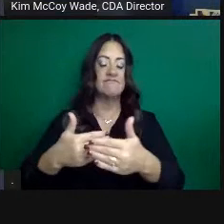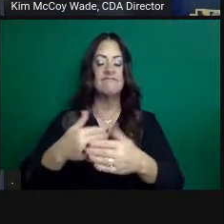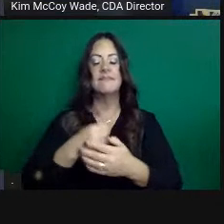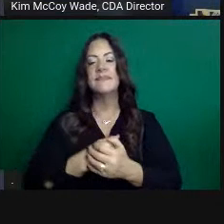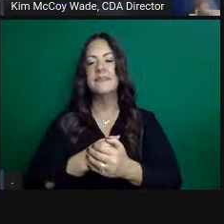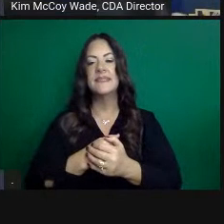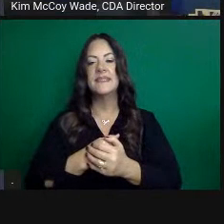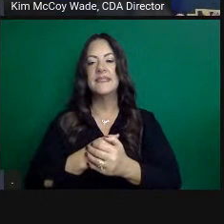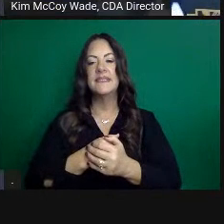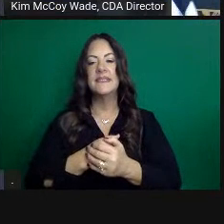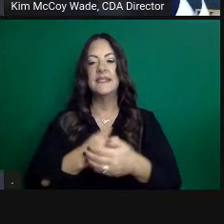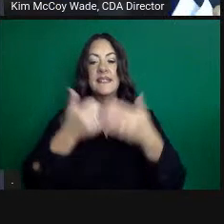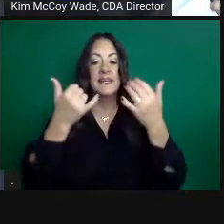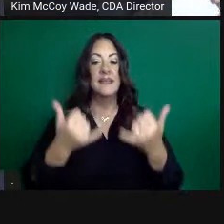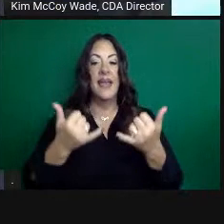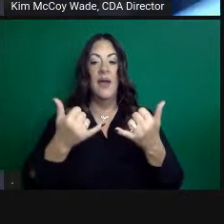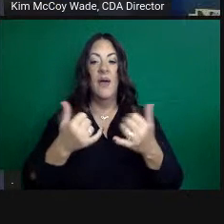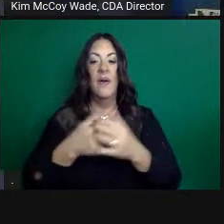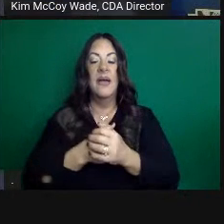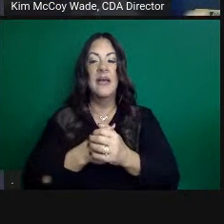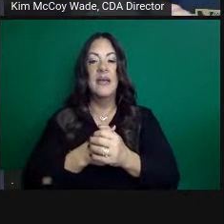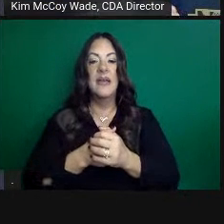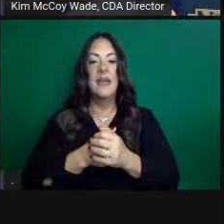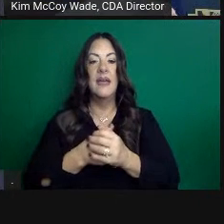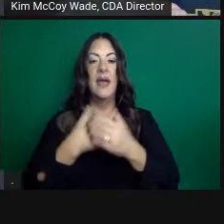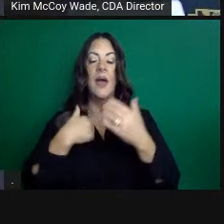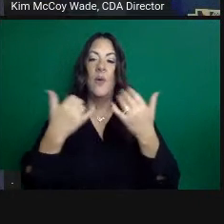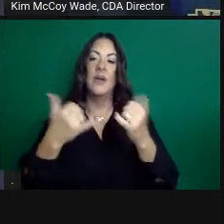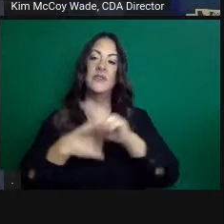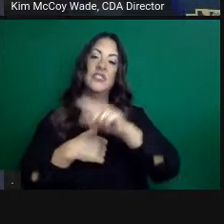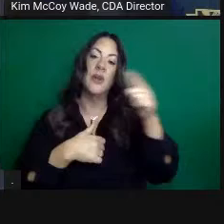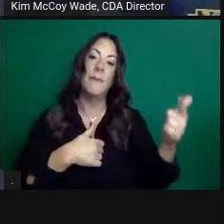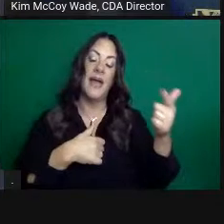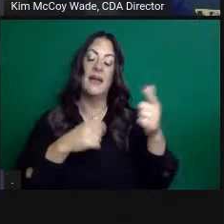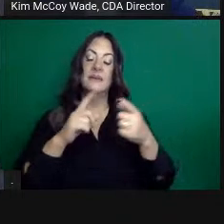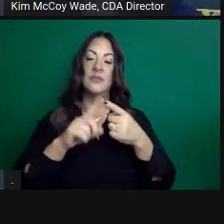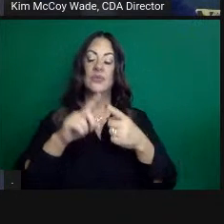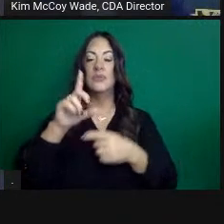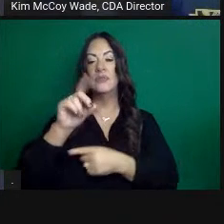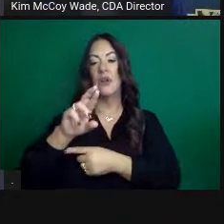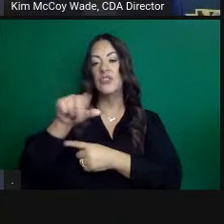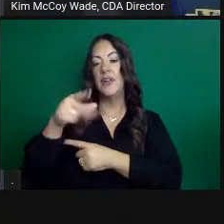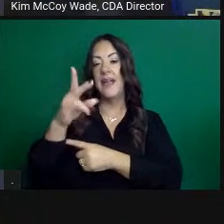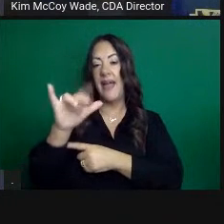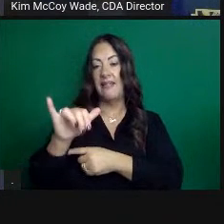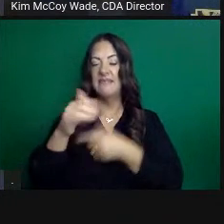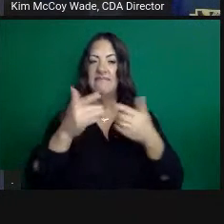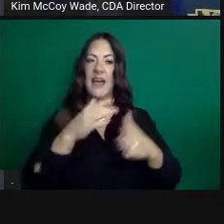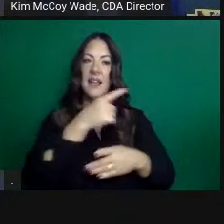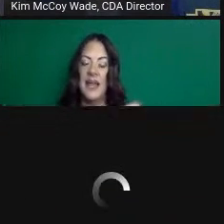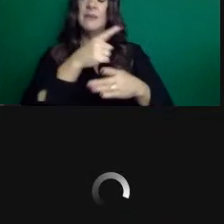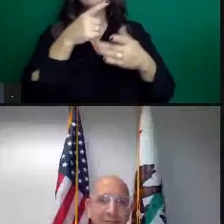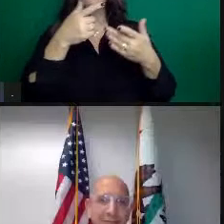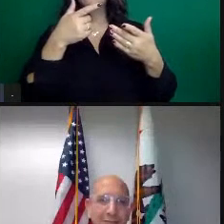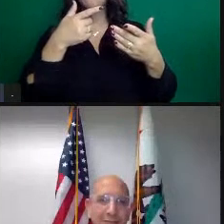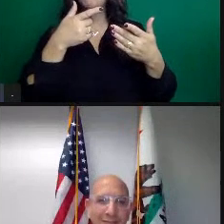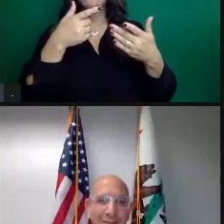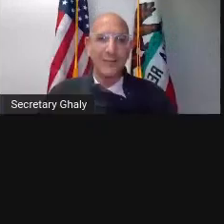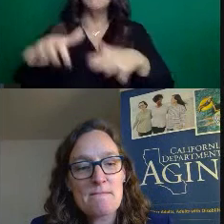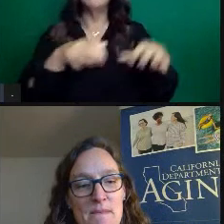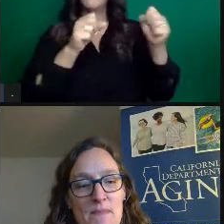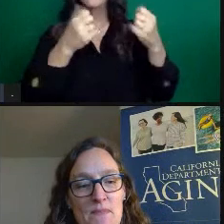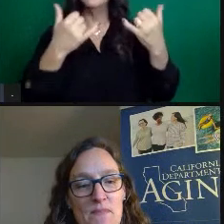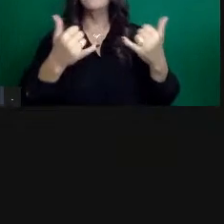With that, I think we do want to turn it back to our secretary for the rest of our conversation. Thank you, Secretary Galley.